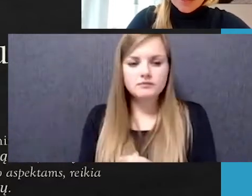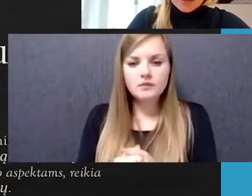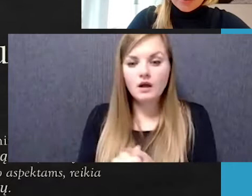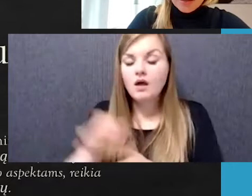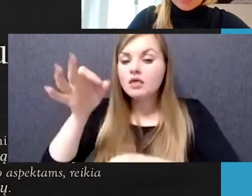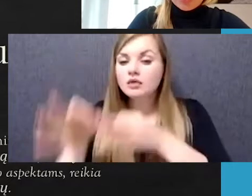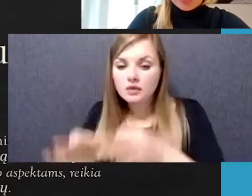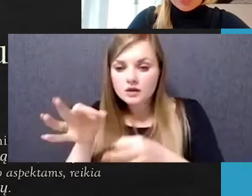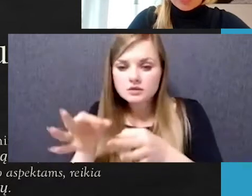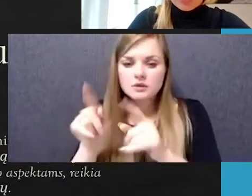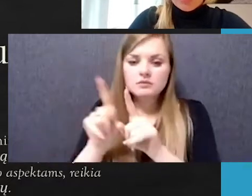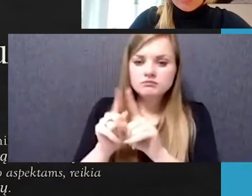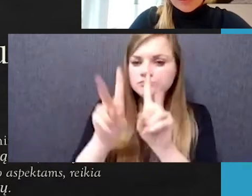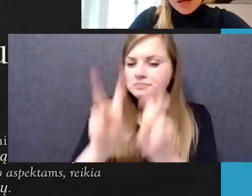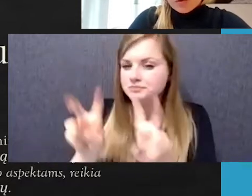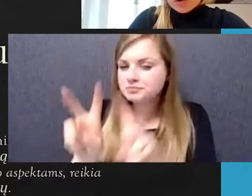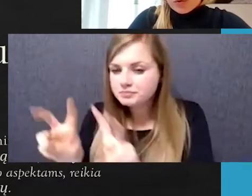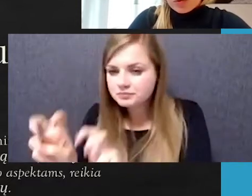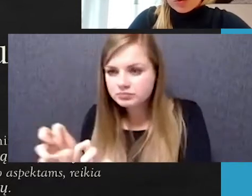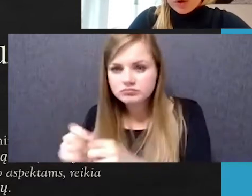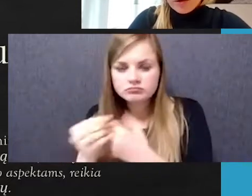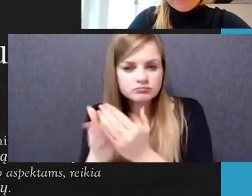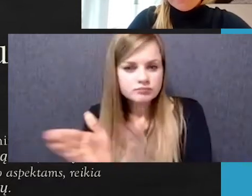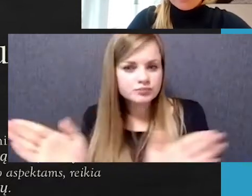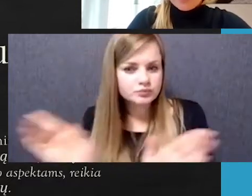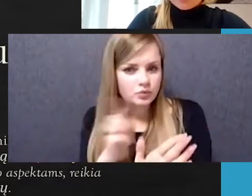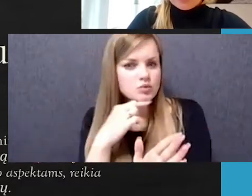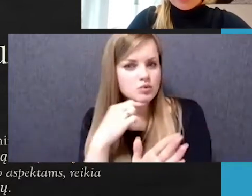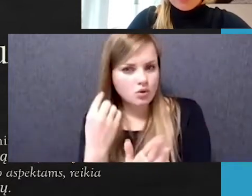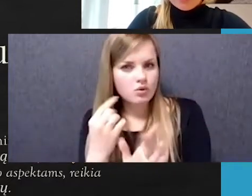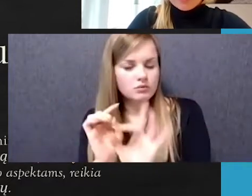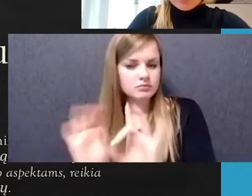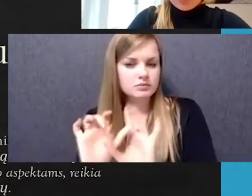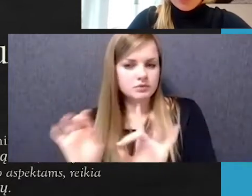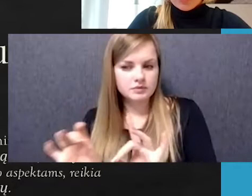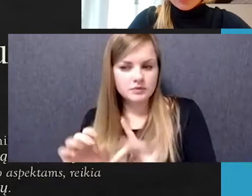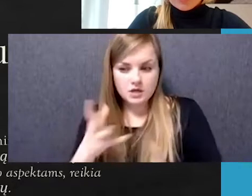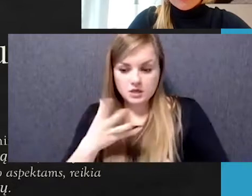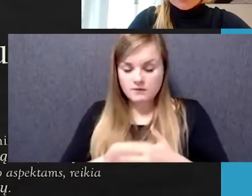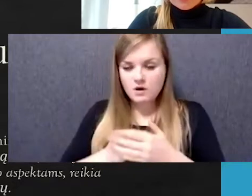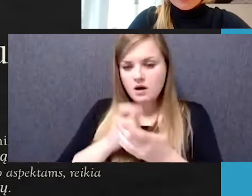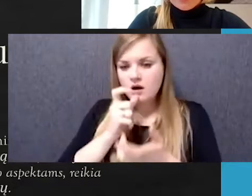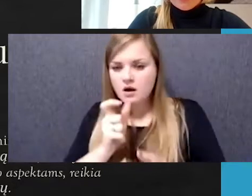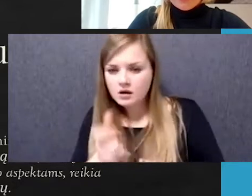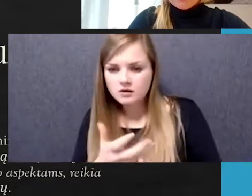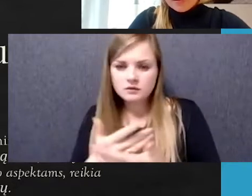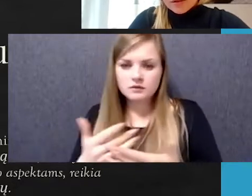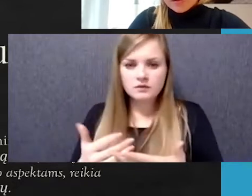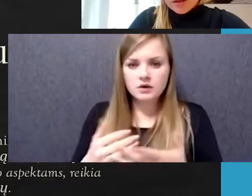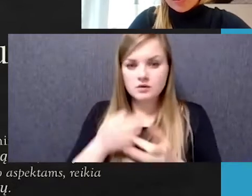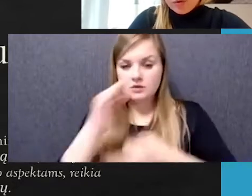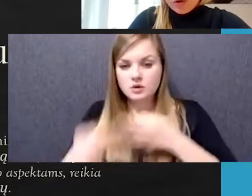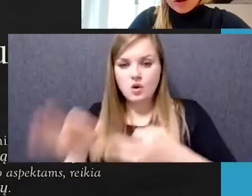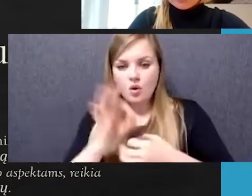courts, and these courts, they expressed their opinion even in a larger sense.